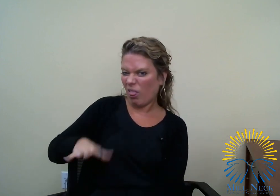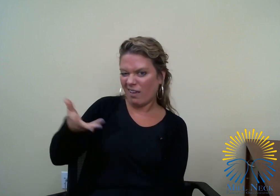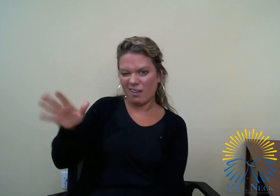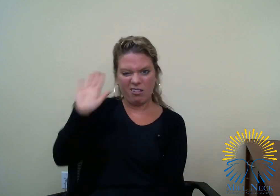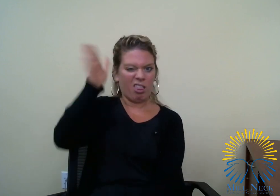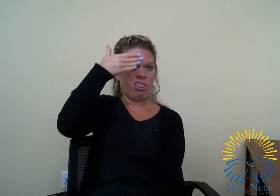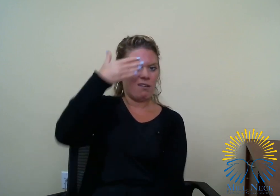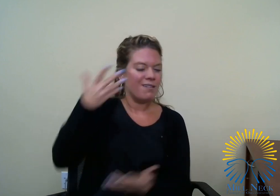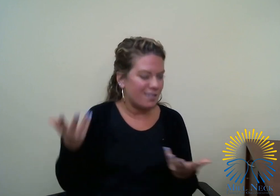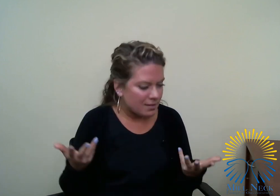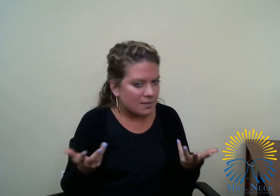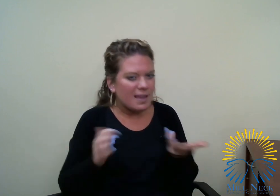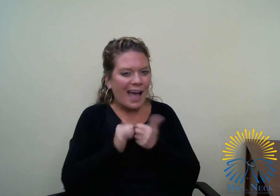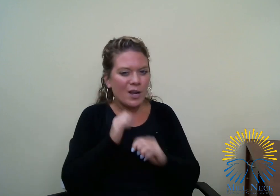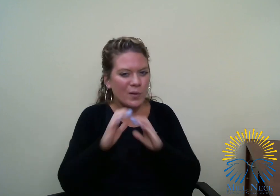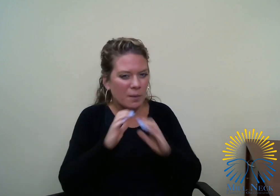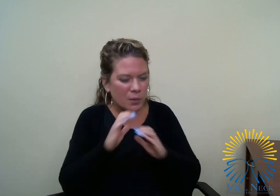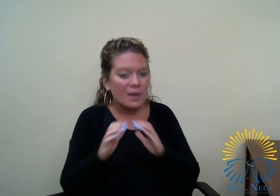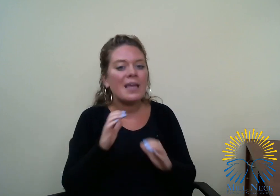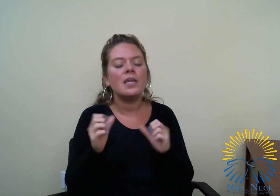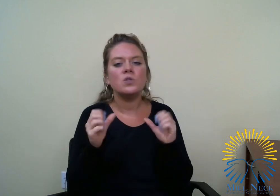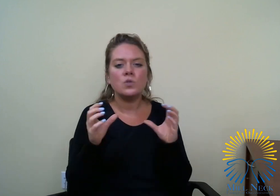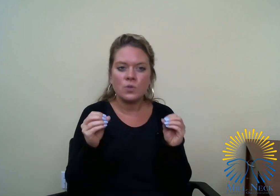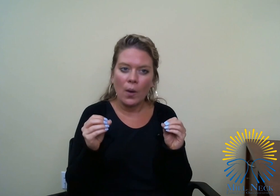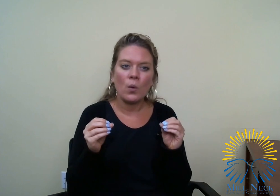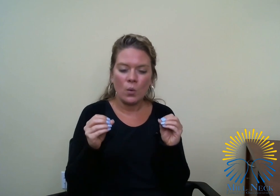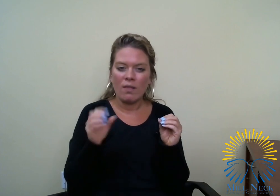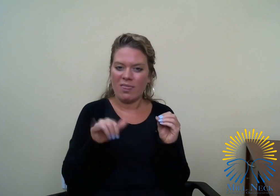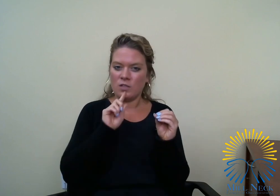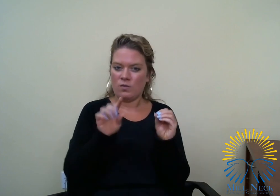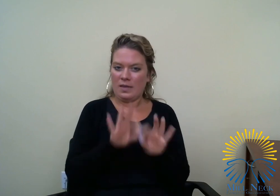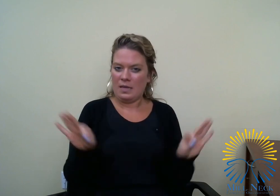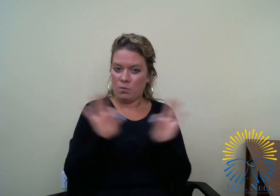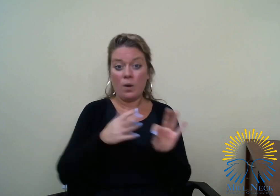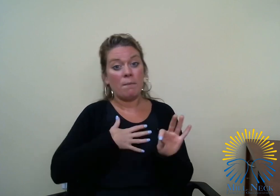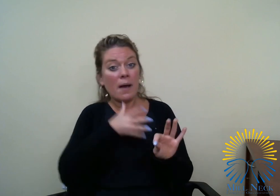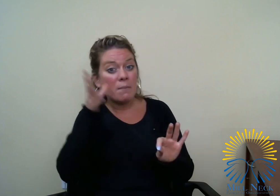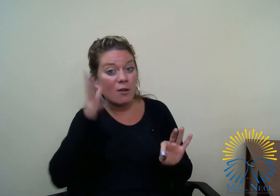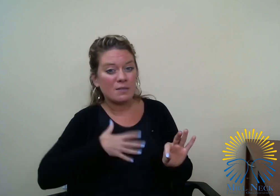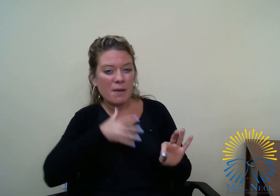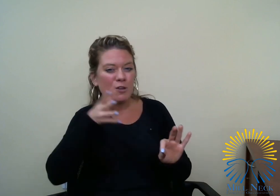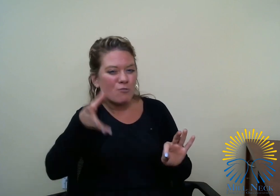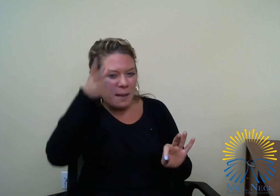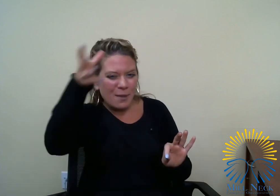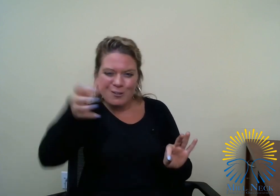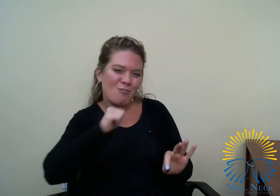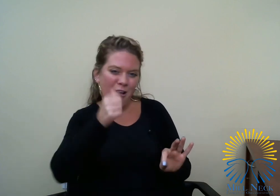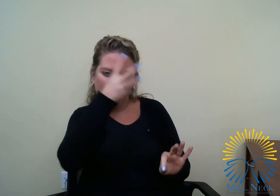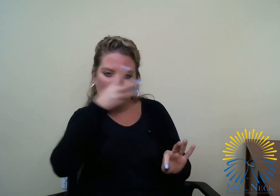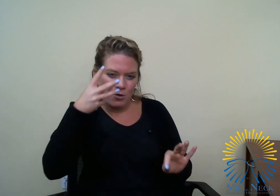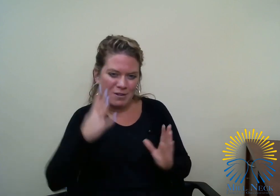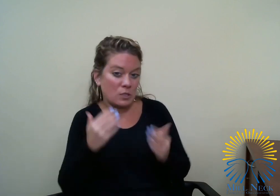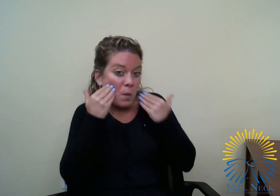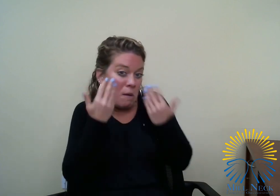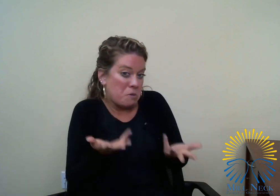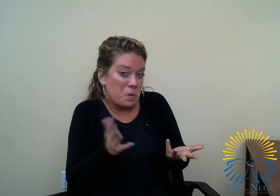things? Like Naira touched on, you do have some communities that have a history of mistreatment. My grandparents aren't immigrants, so I can't really speak to that experience. But for some